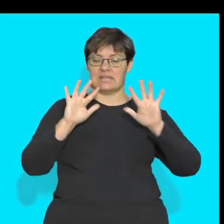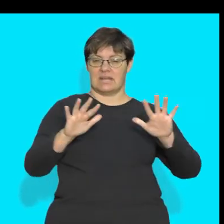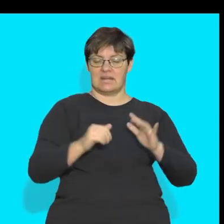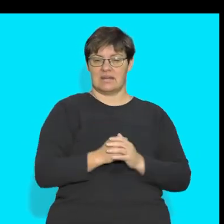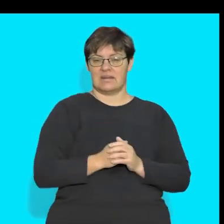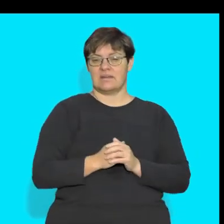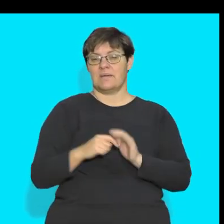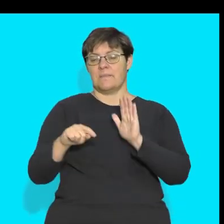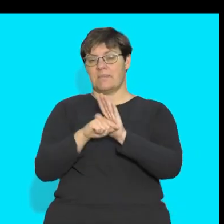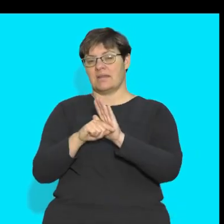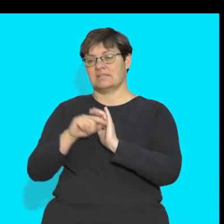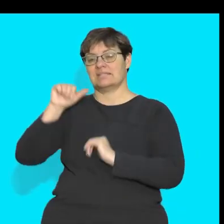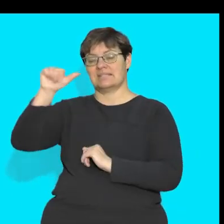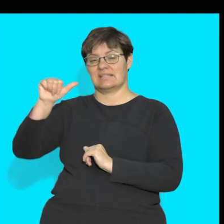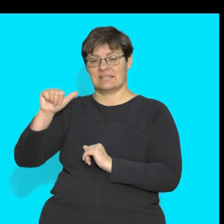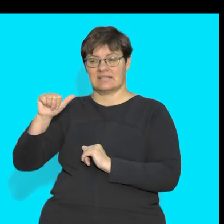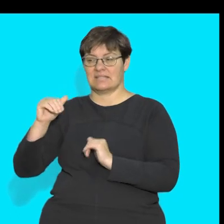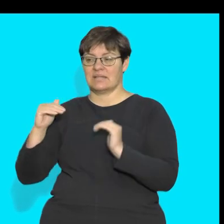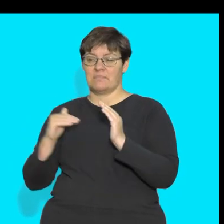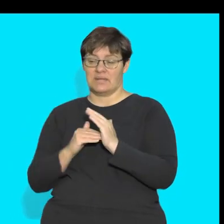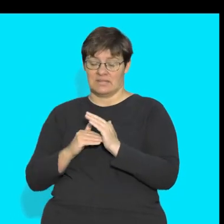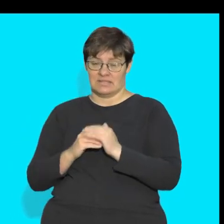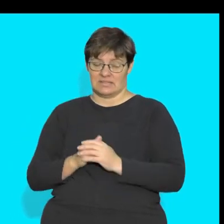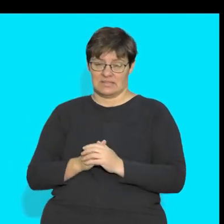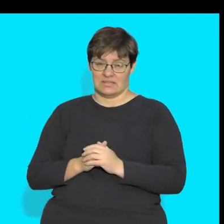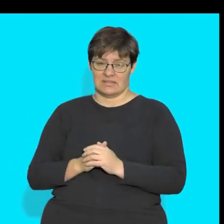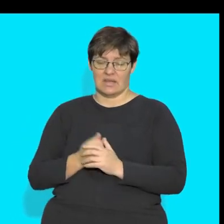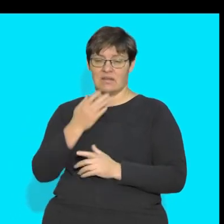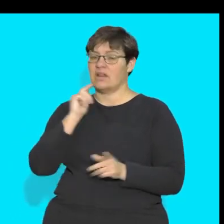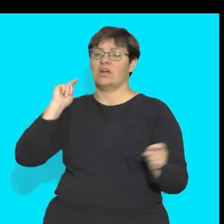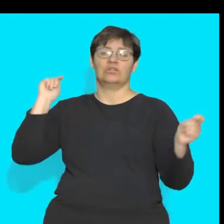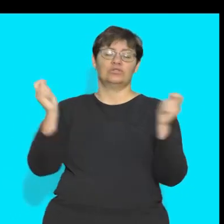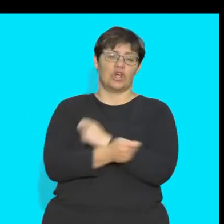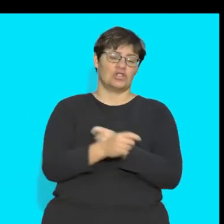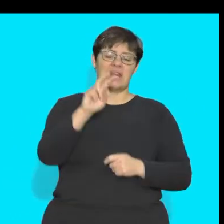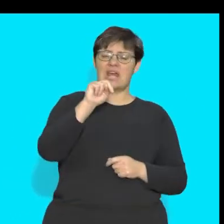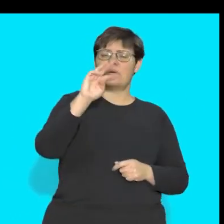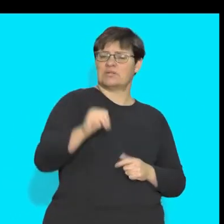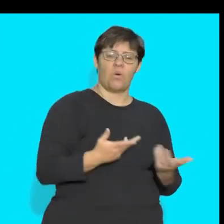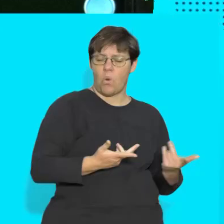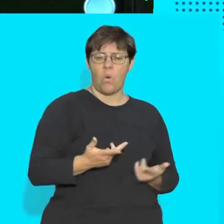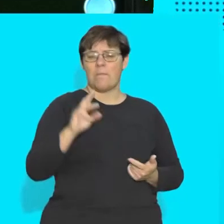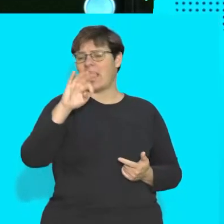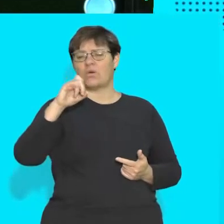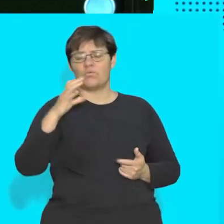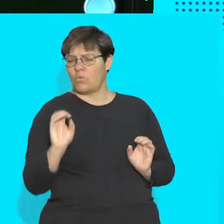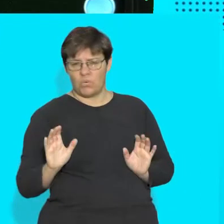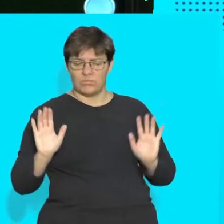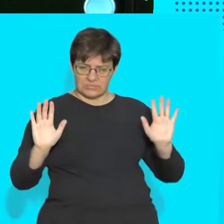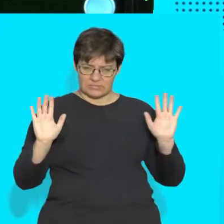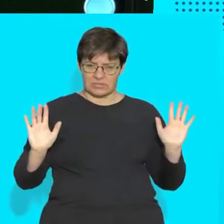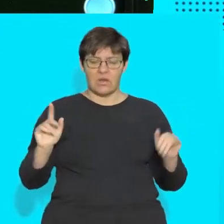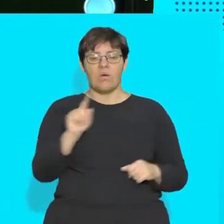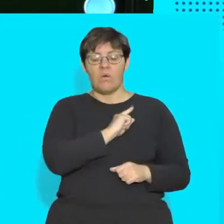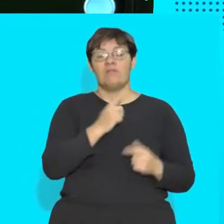Times 10 to minus 6 meters. At this point, please don't change it to nanometers or micrometers or